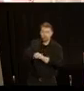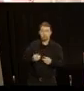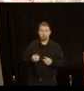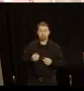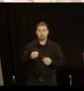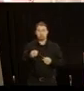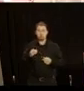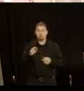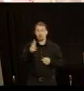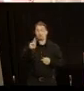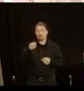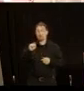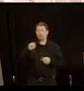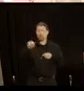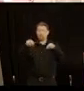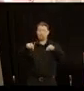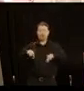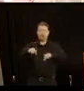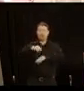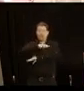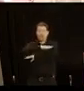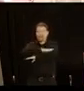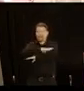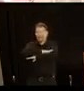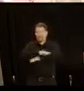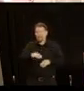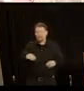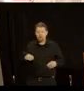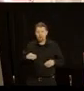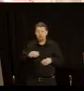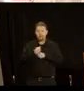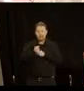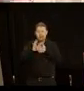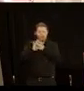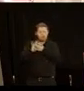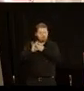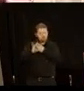let's burn down the table, guys. State agency leadership, please come on up.